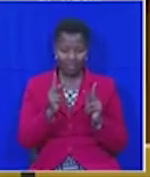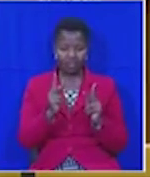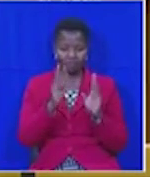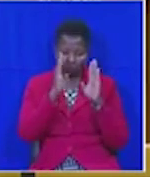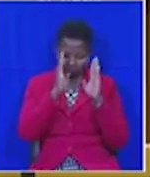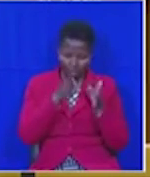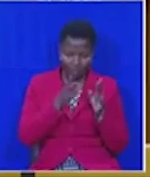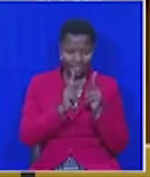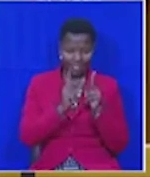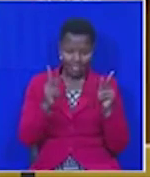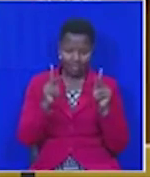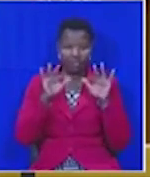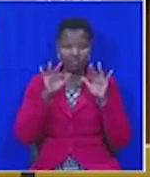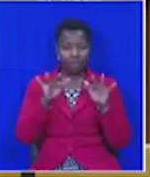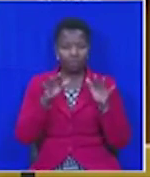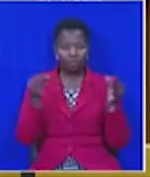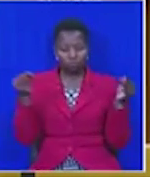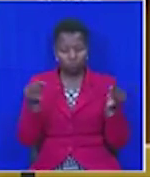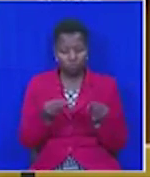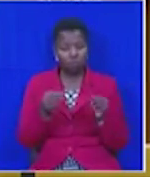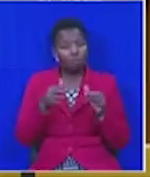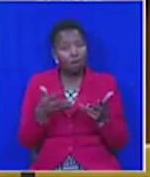attention in investigating